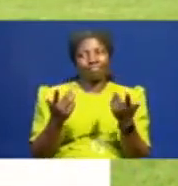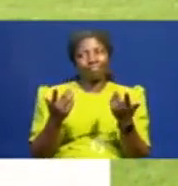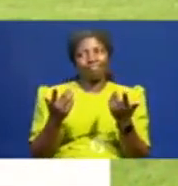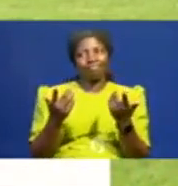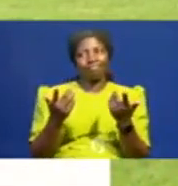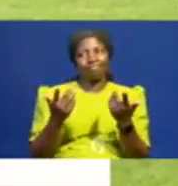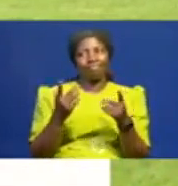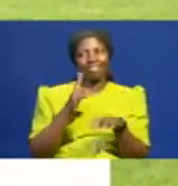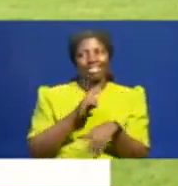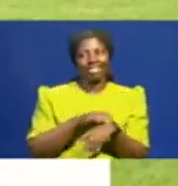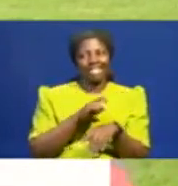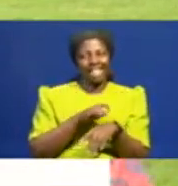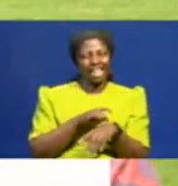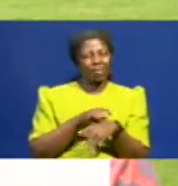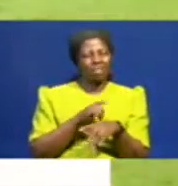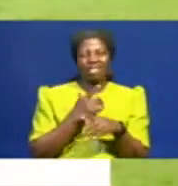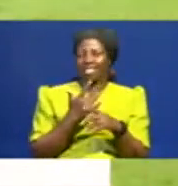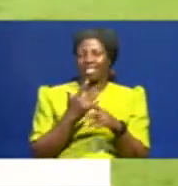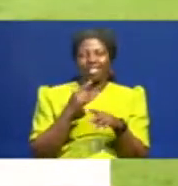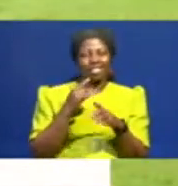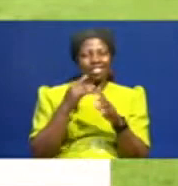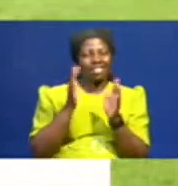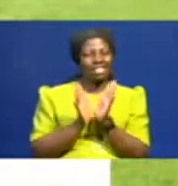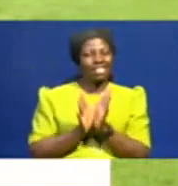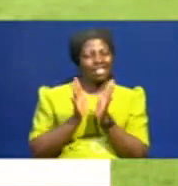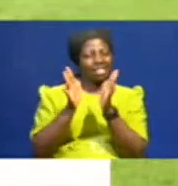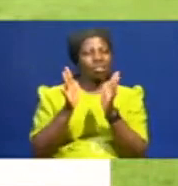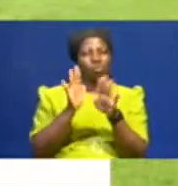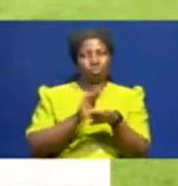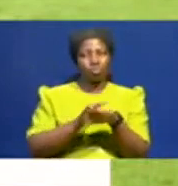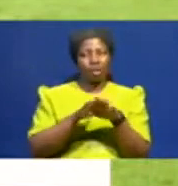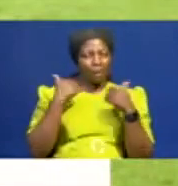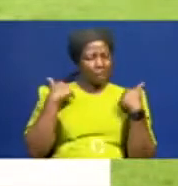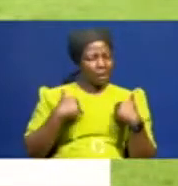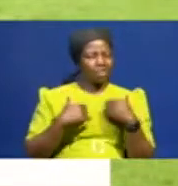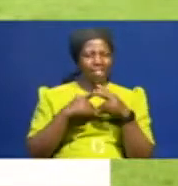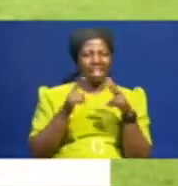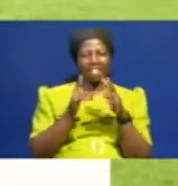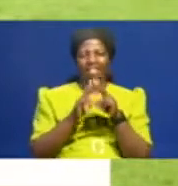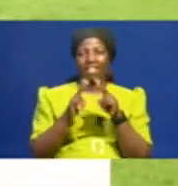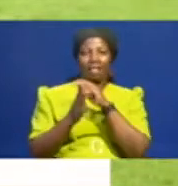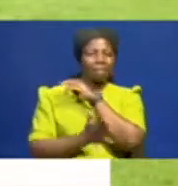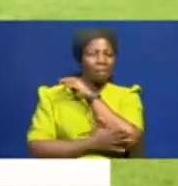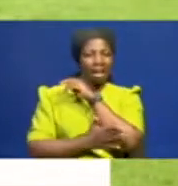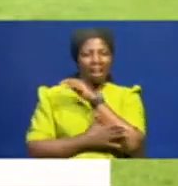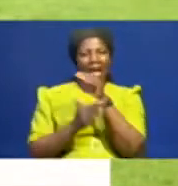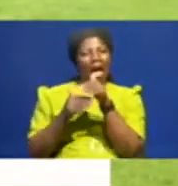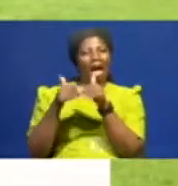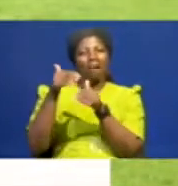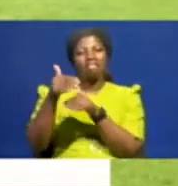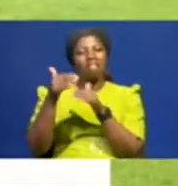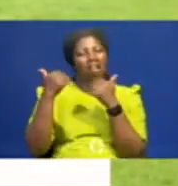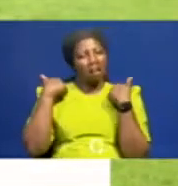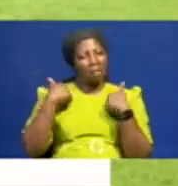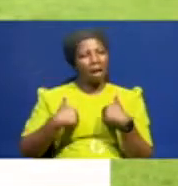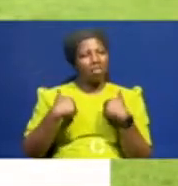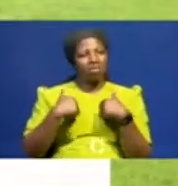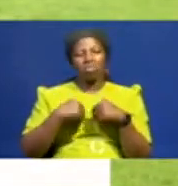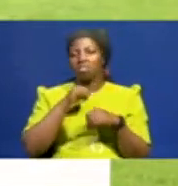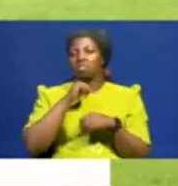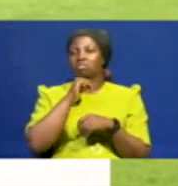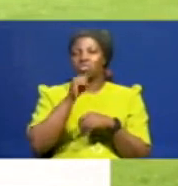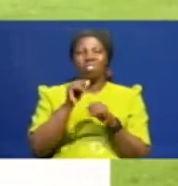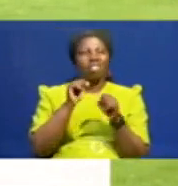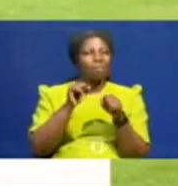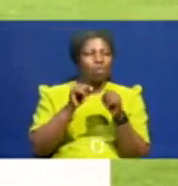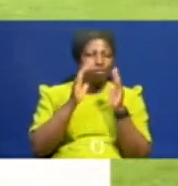The season was overall good. I started off really bad. I had 3 bogeys, and then after that, I kind of tried to